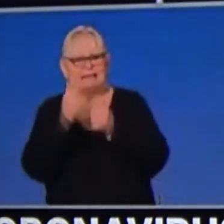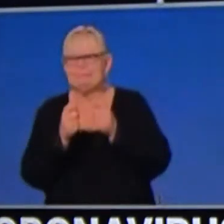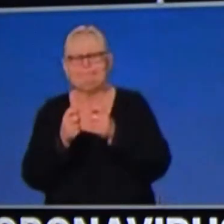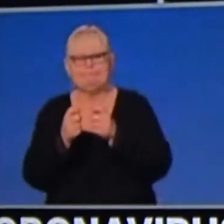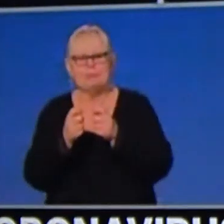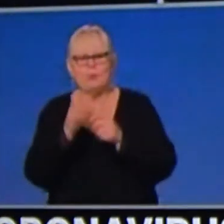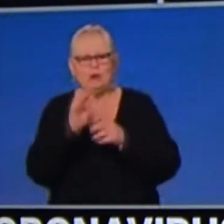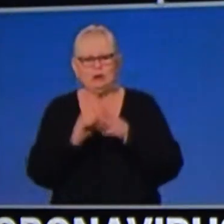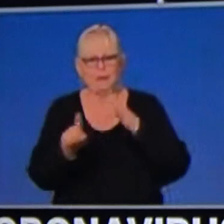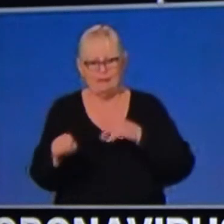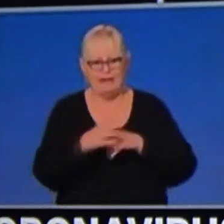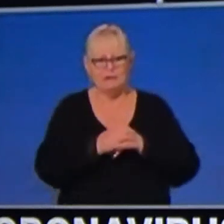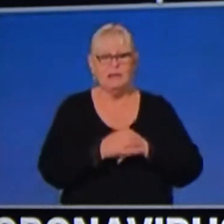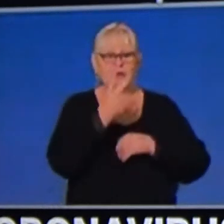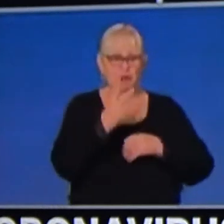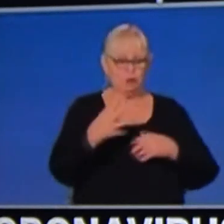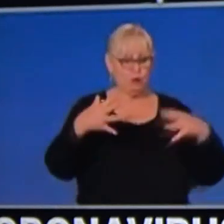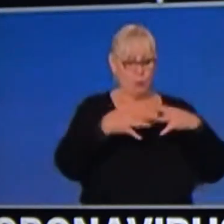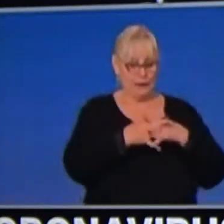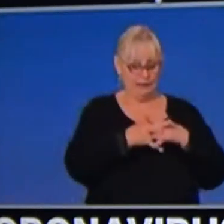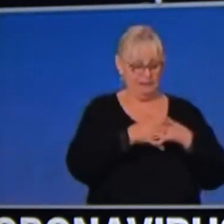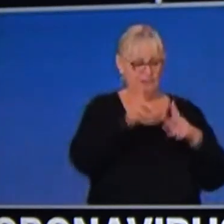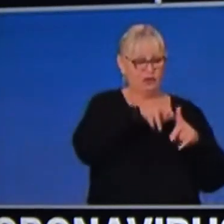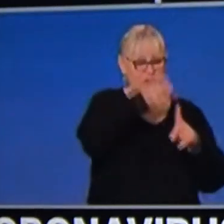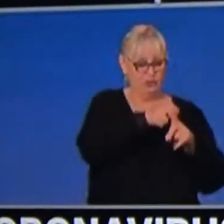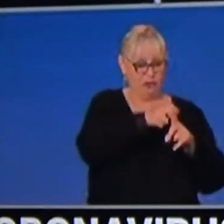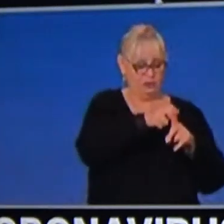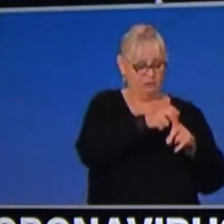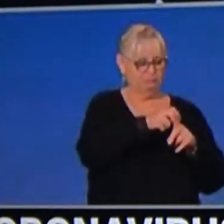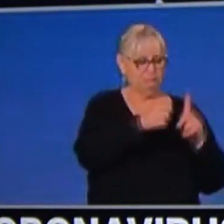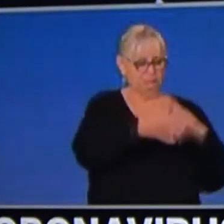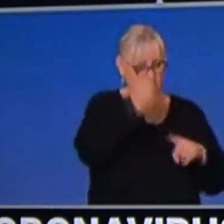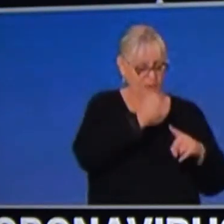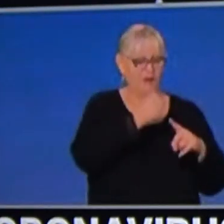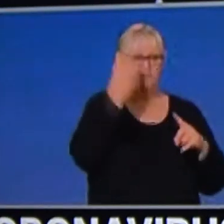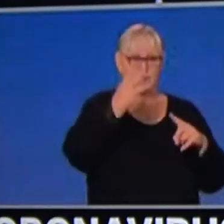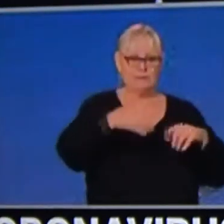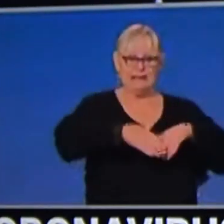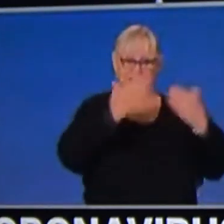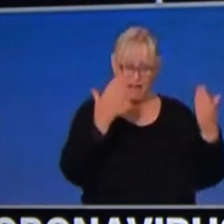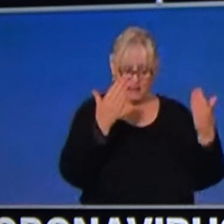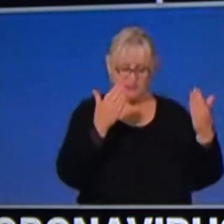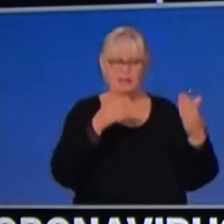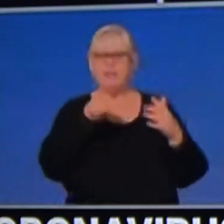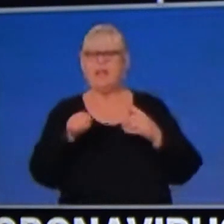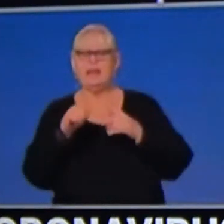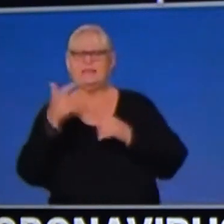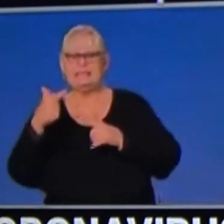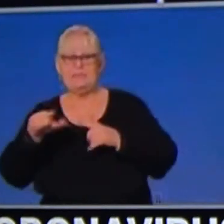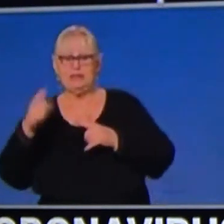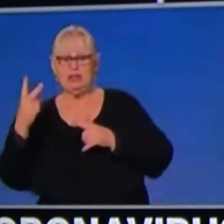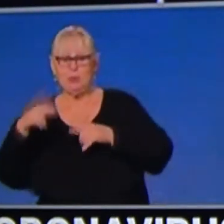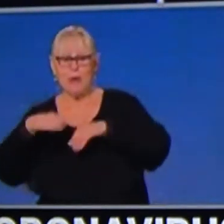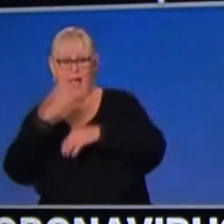of isolation 2 weeks after diagnosis if they've been completely symptom-free for 72 hours. And we